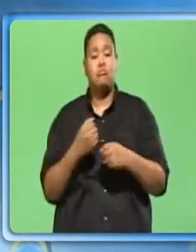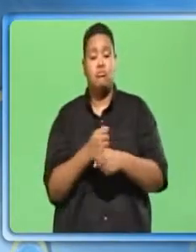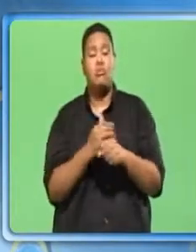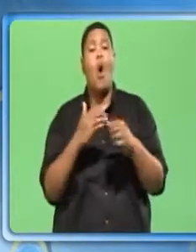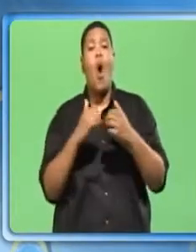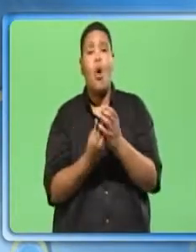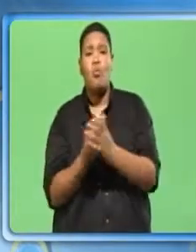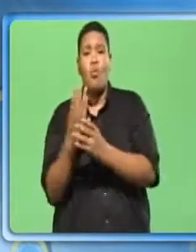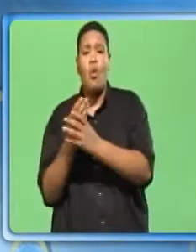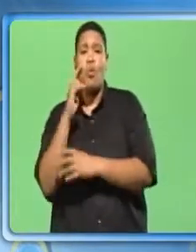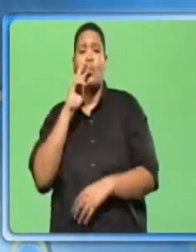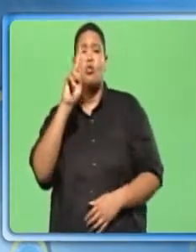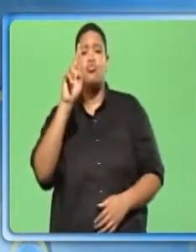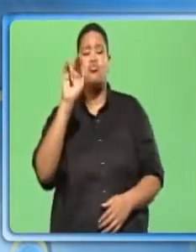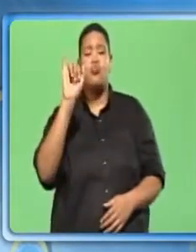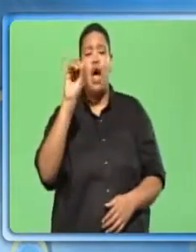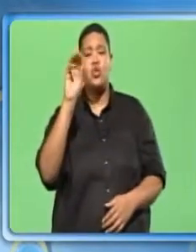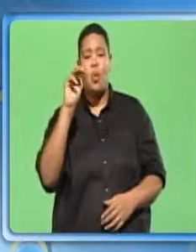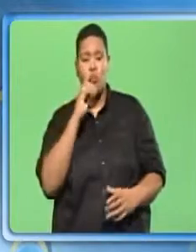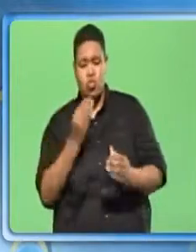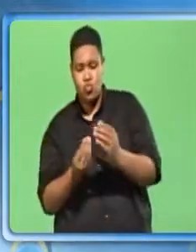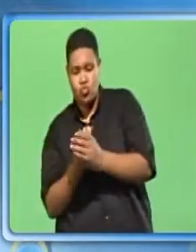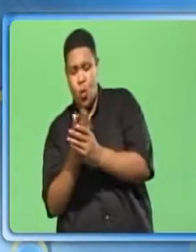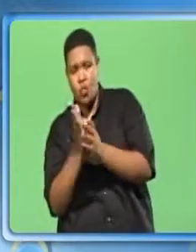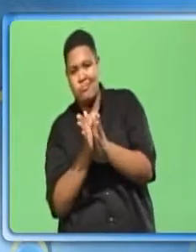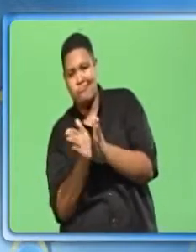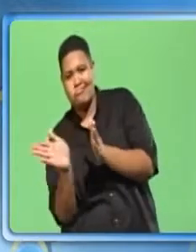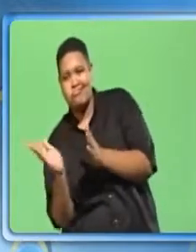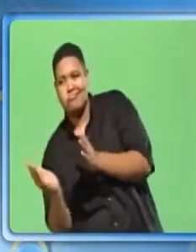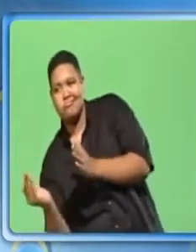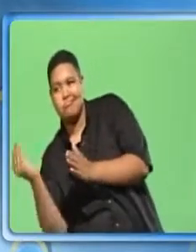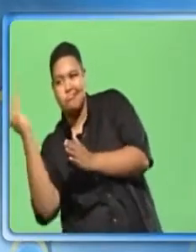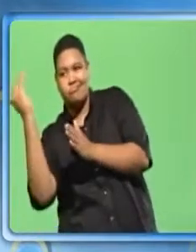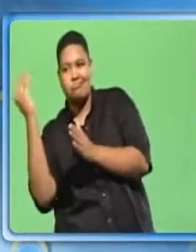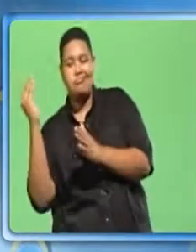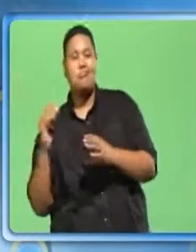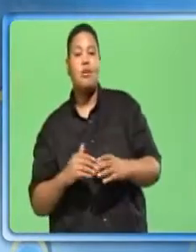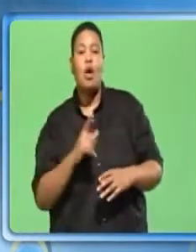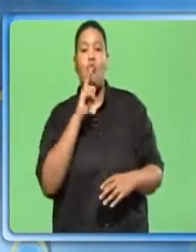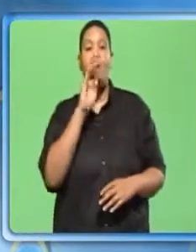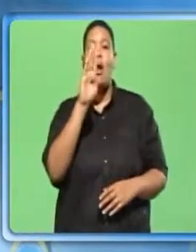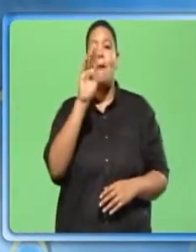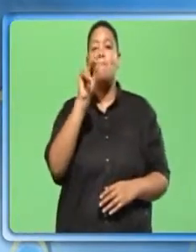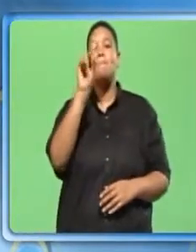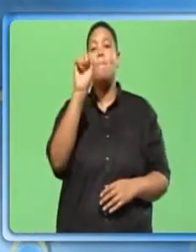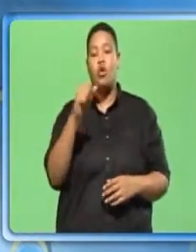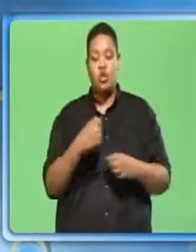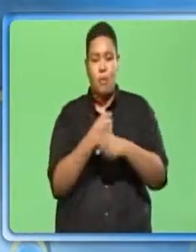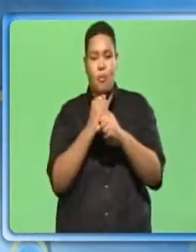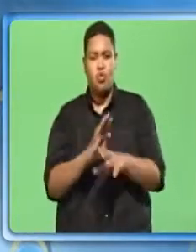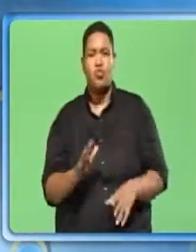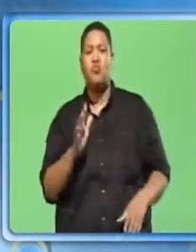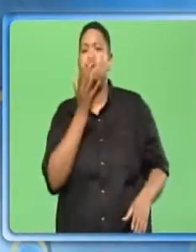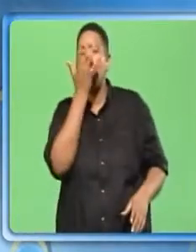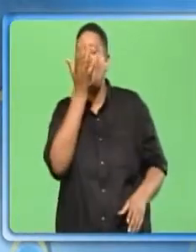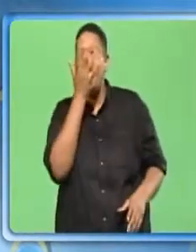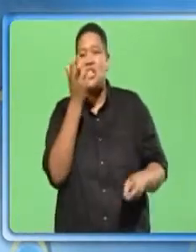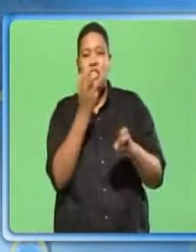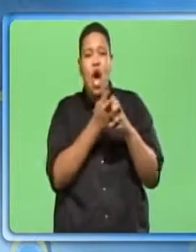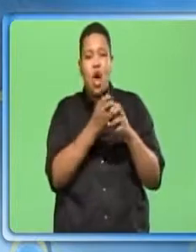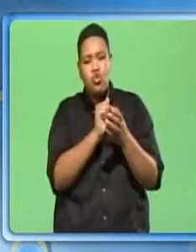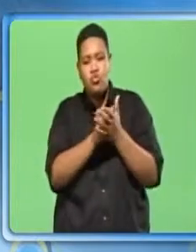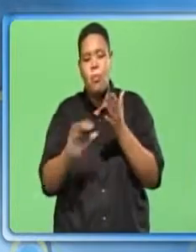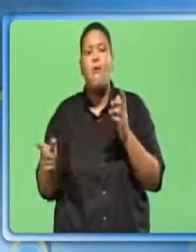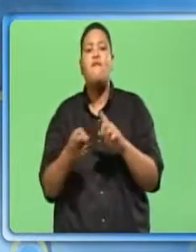stem that grows sideways and underground. Buds are produced. Nutgrass is very hard to remove from the